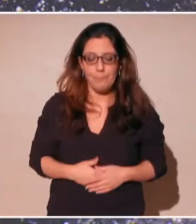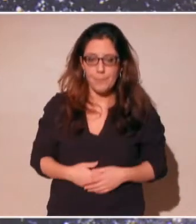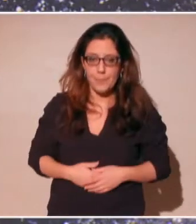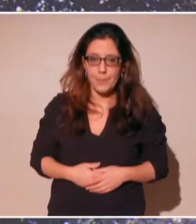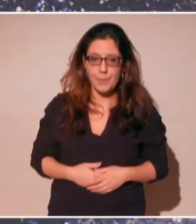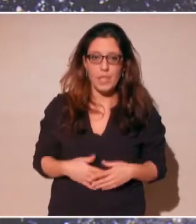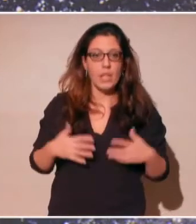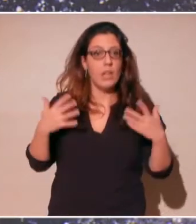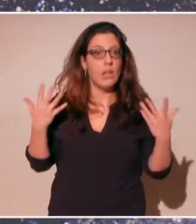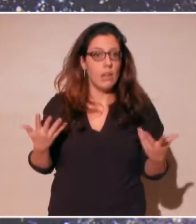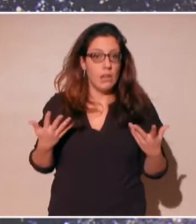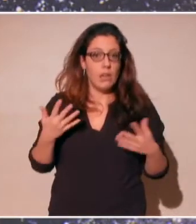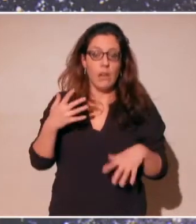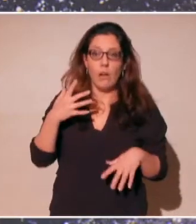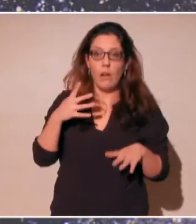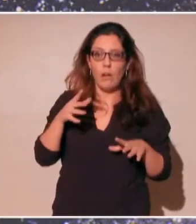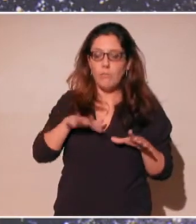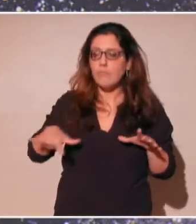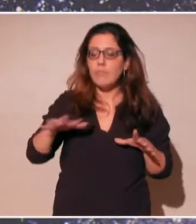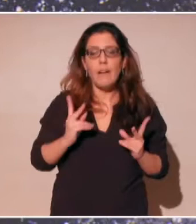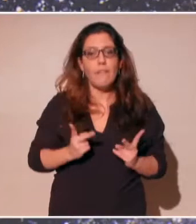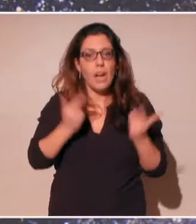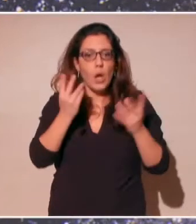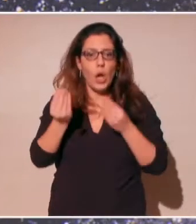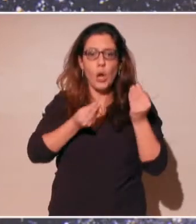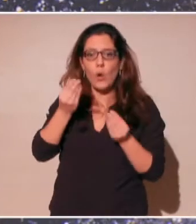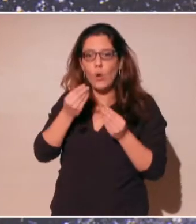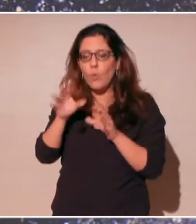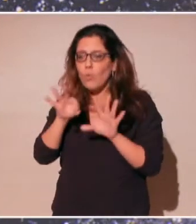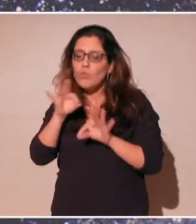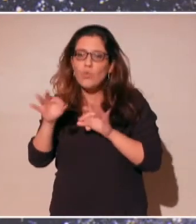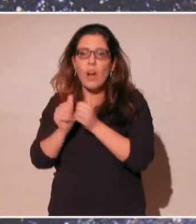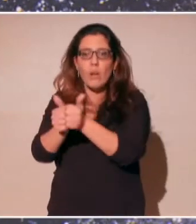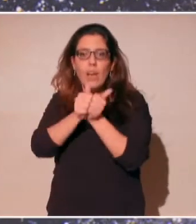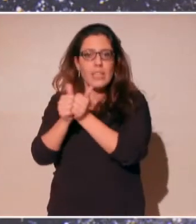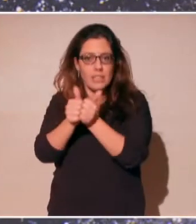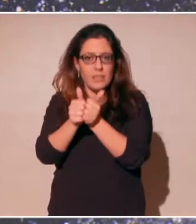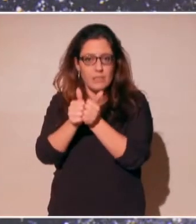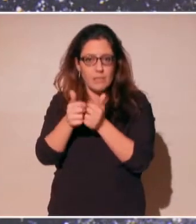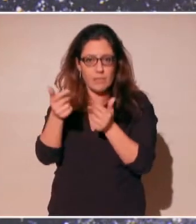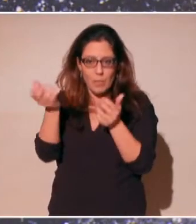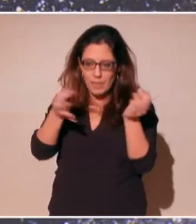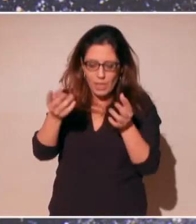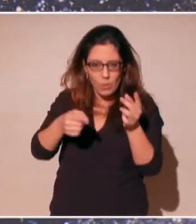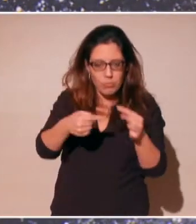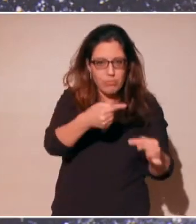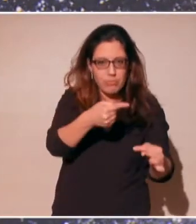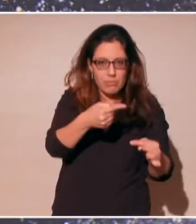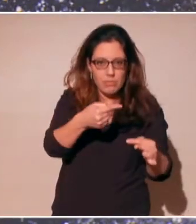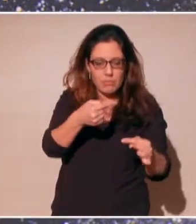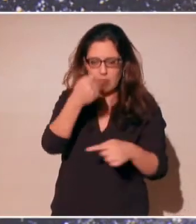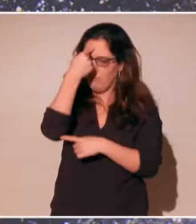which almost make us feel as if we've got monopolies. But the sort of values that are being shaken